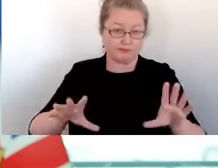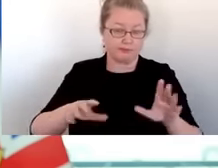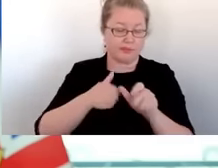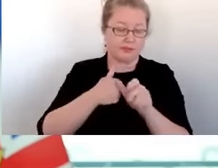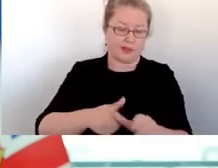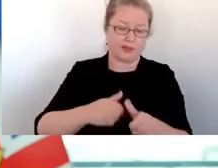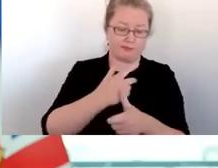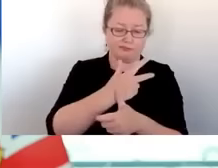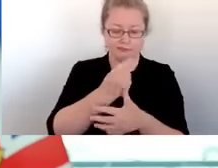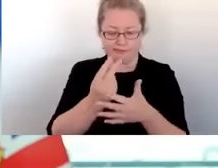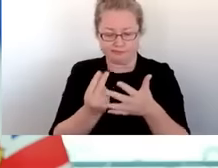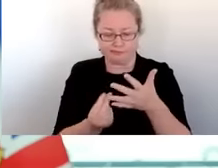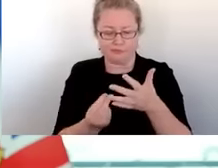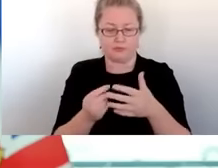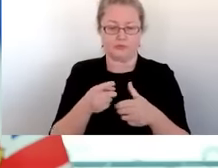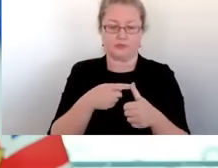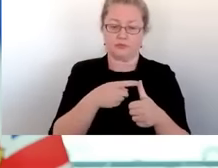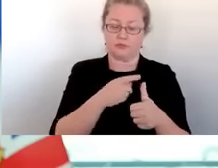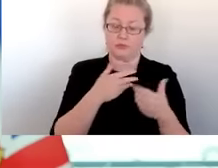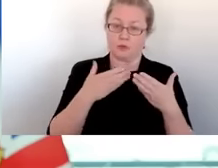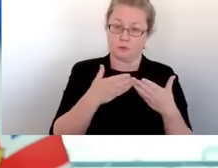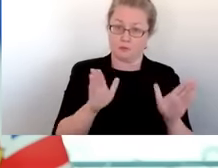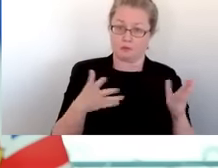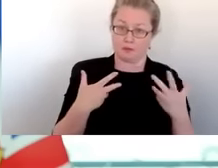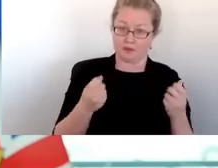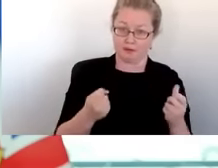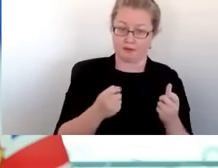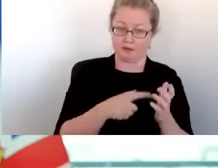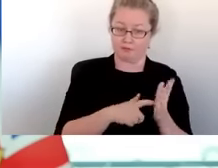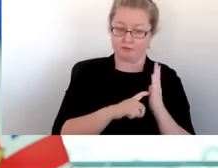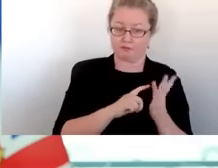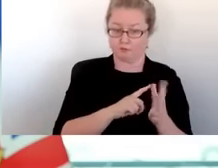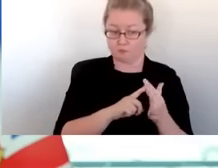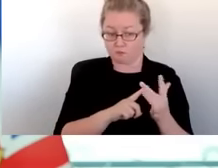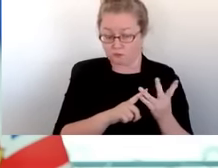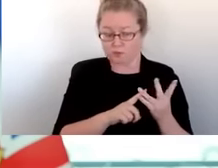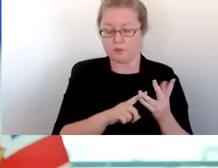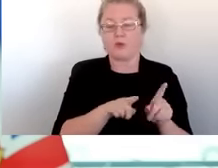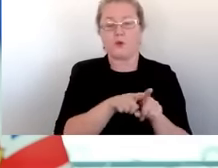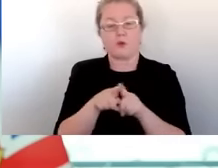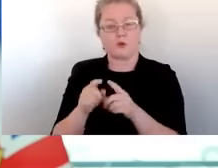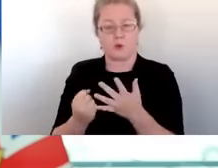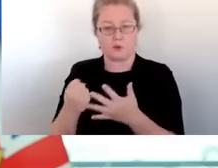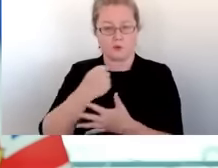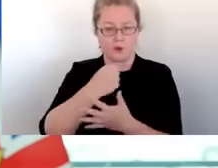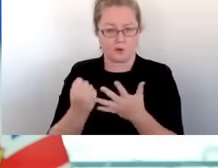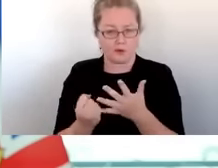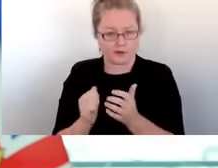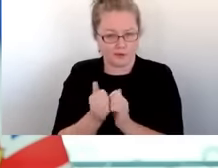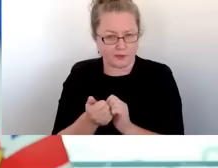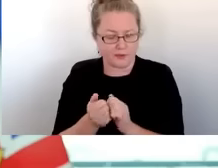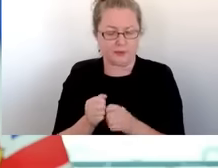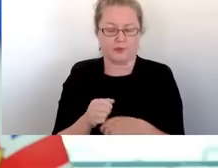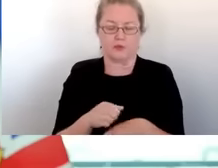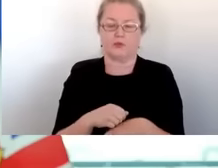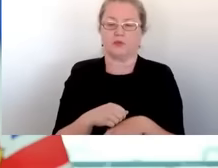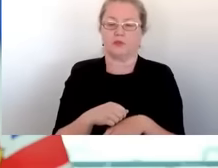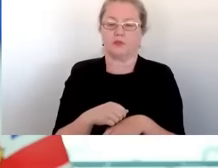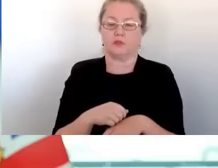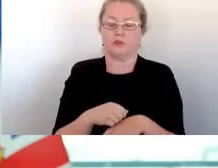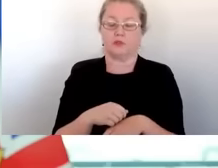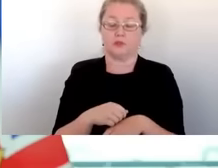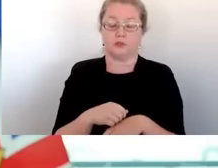are mostly direction from public health and dictate the priorities. So I'll just go through the key groups. First of